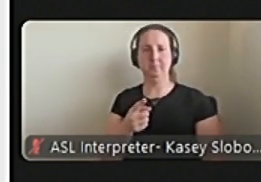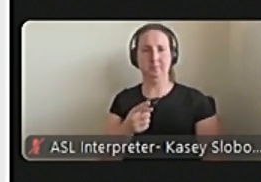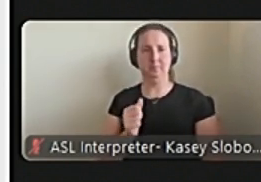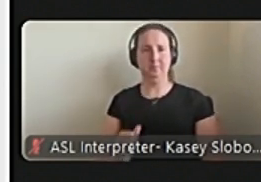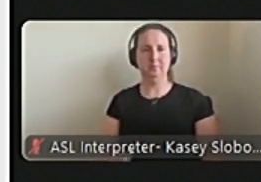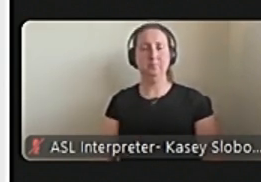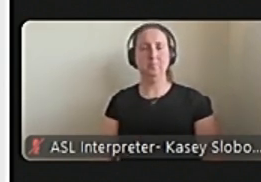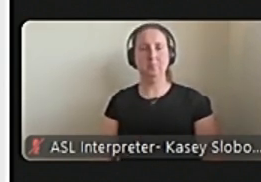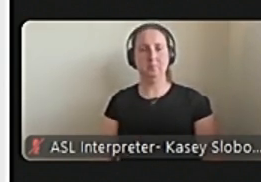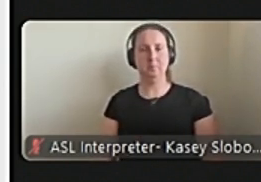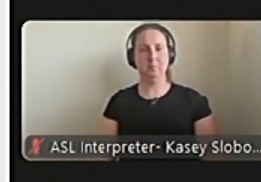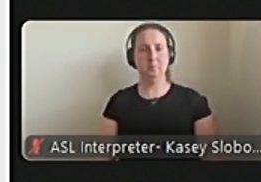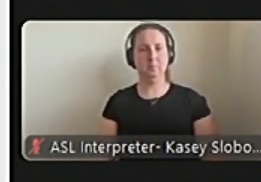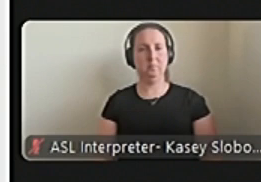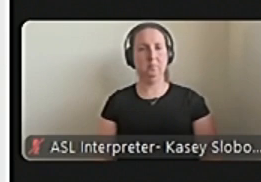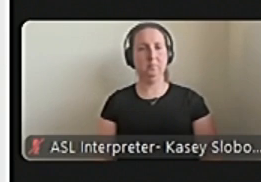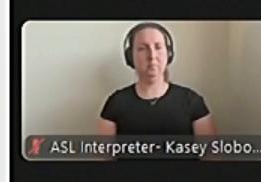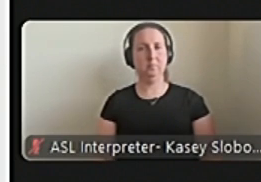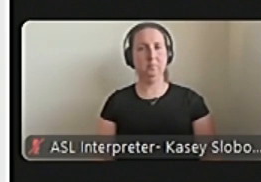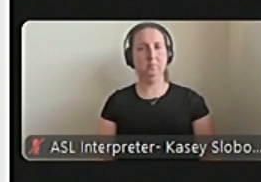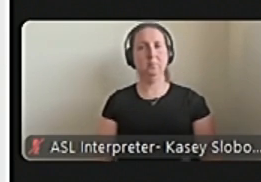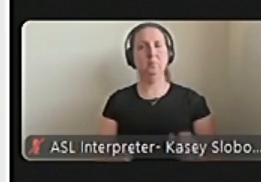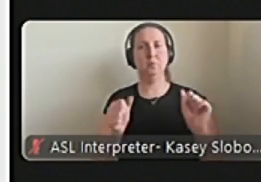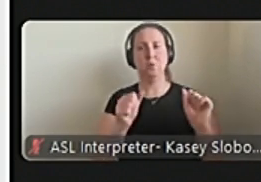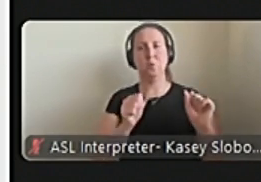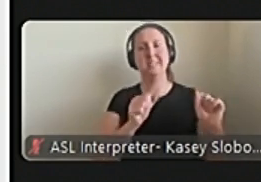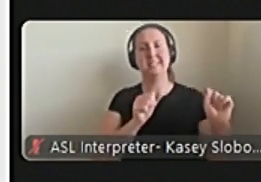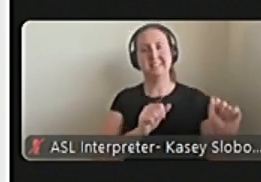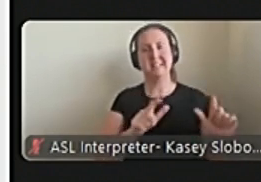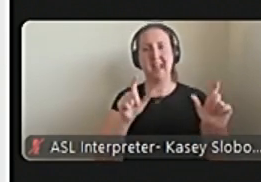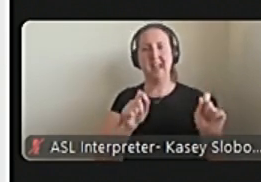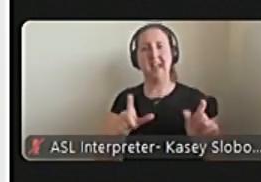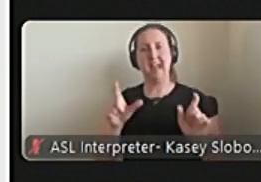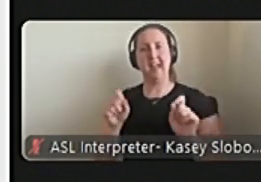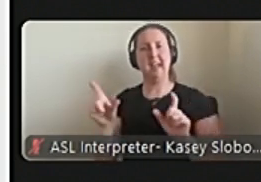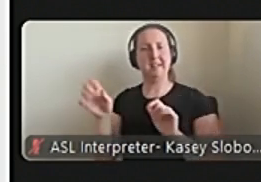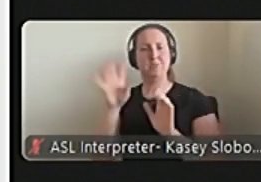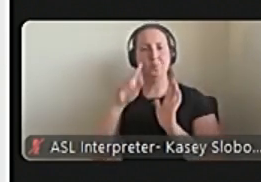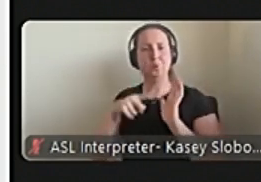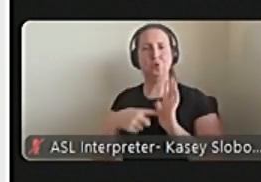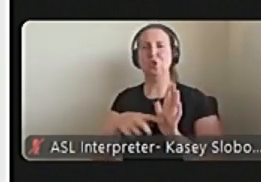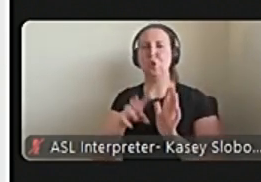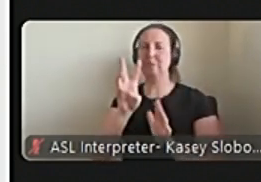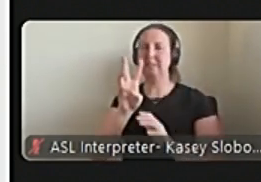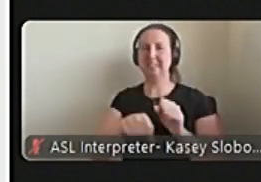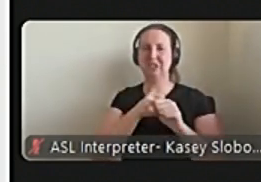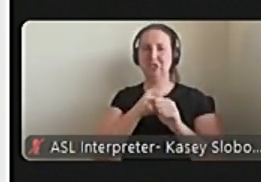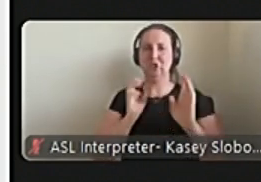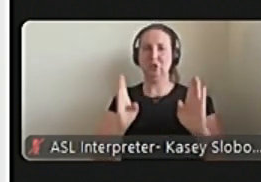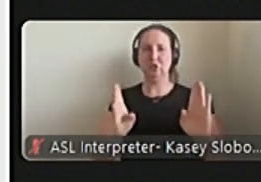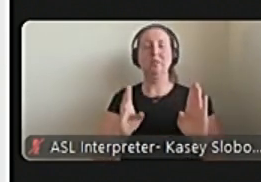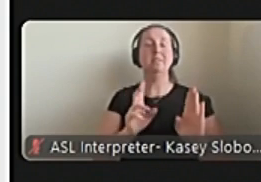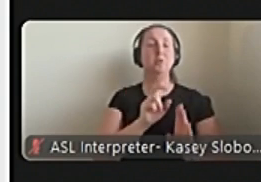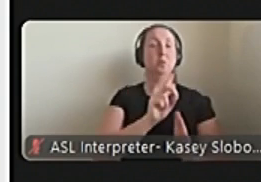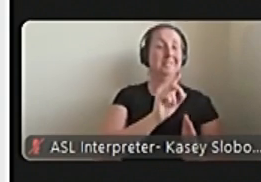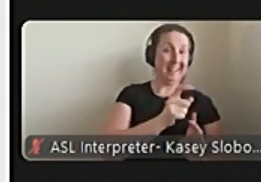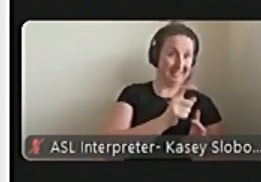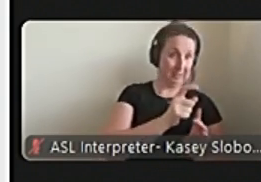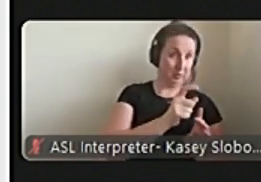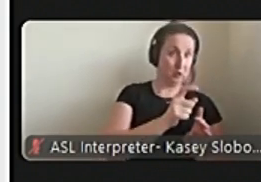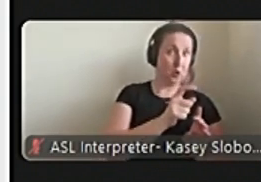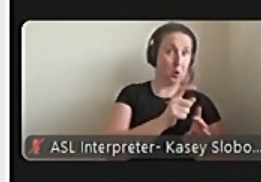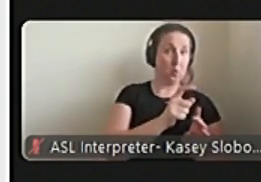The following slides are going to depict what goes on in the next 6 years over the time he is diagnosed to the time of his